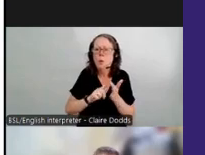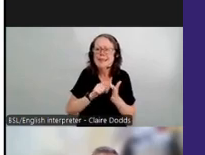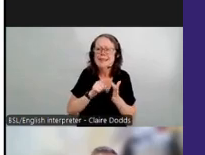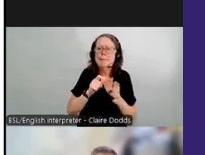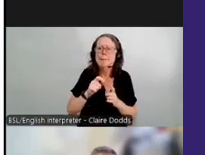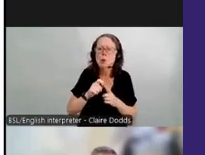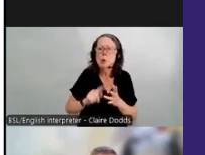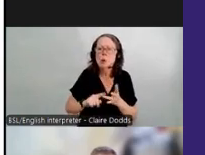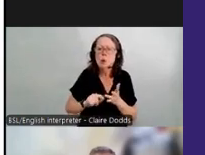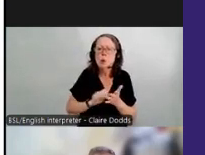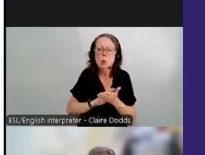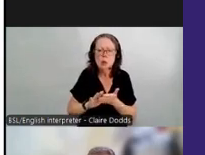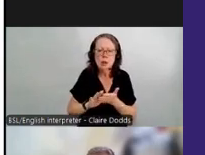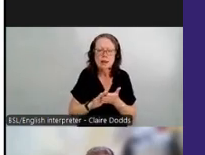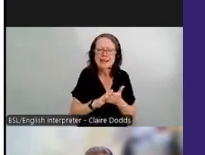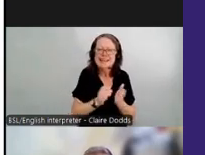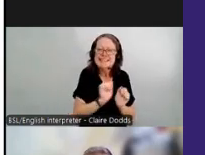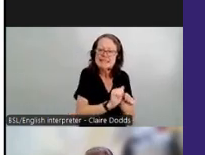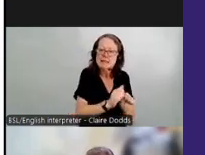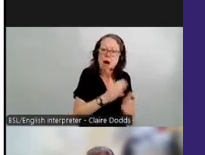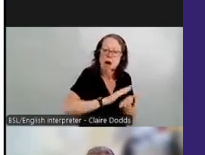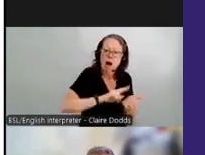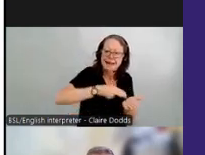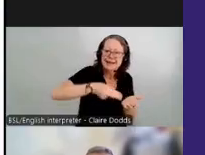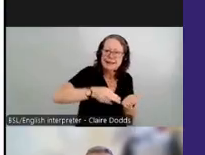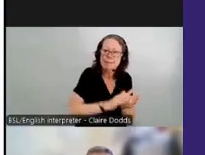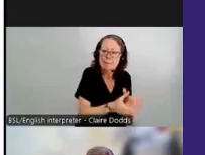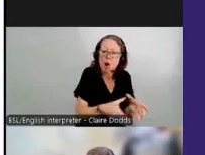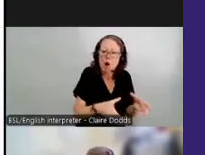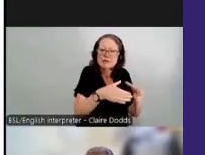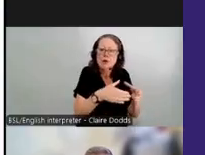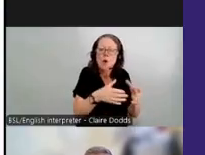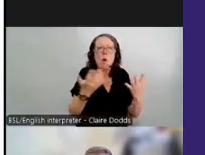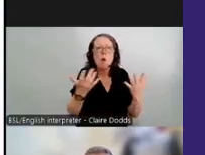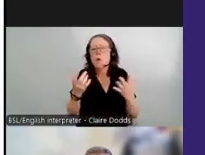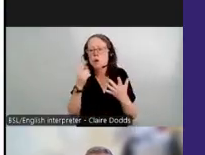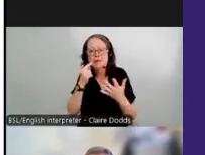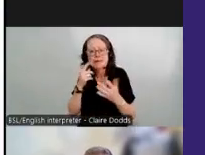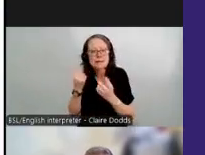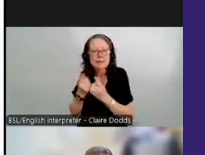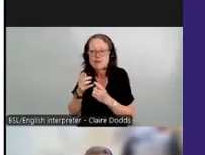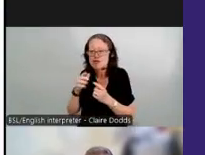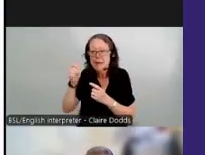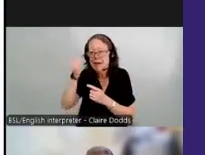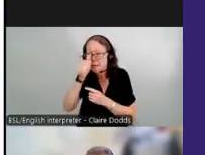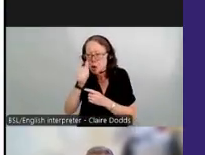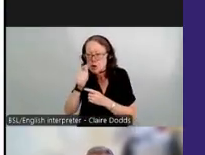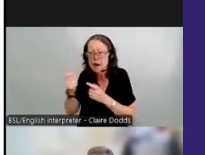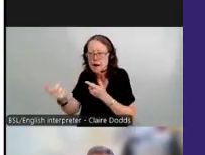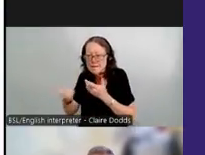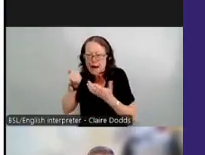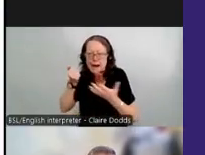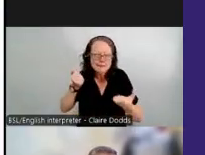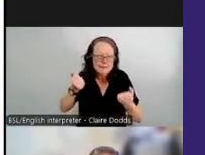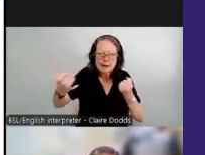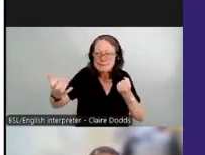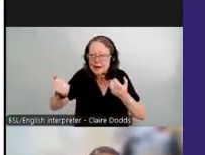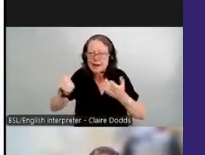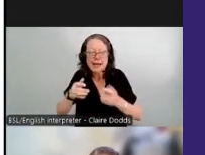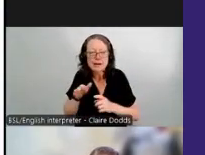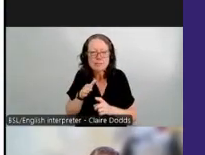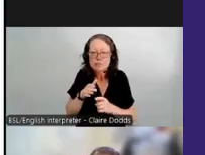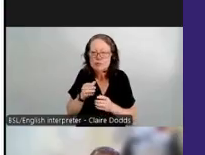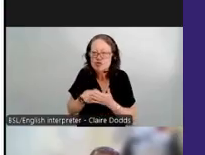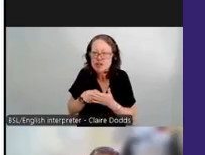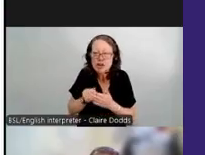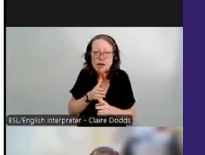the quest, you then get prizes, which include book tokens, even more free books, bookmarks, and all of that kind of stuff. So a very active